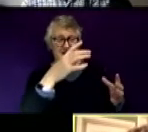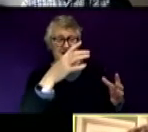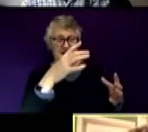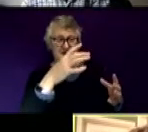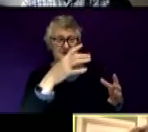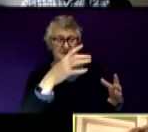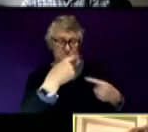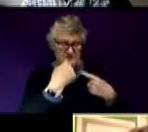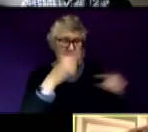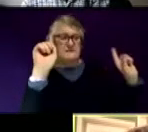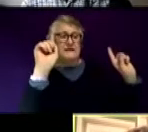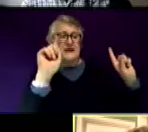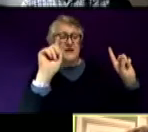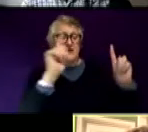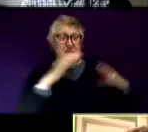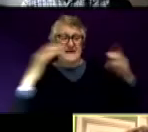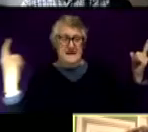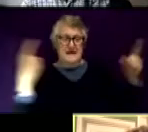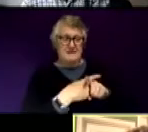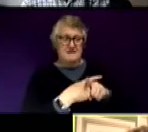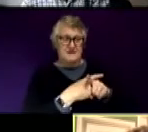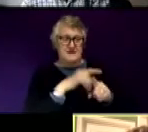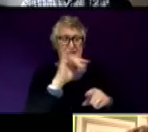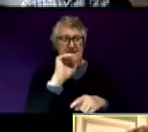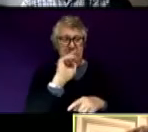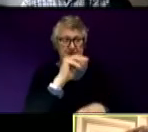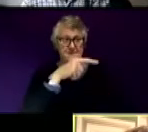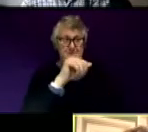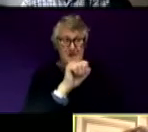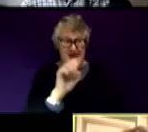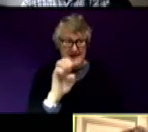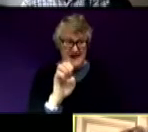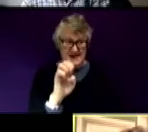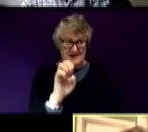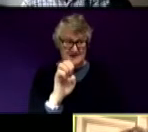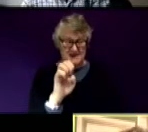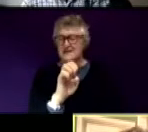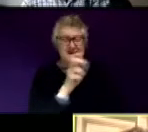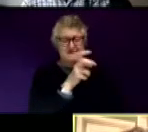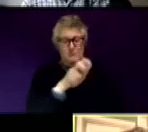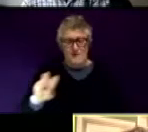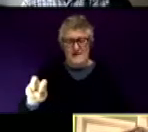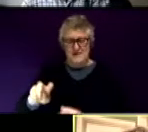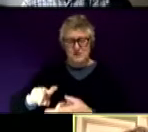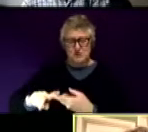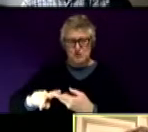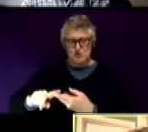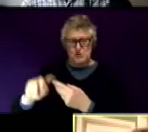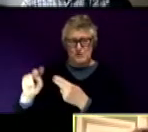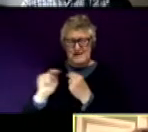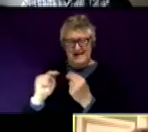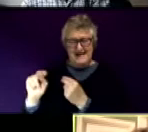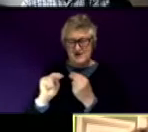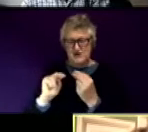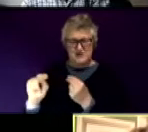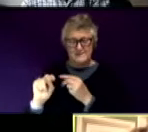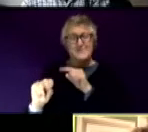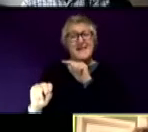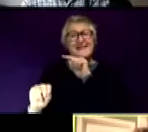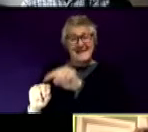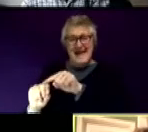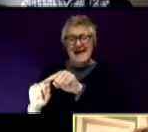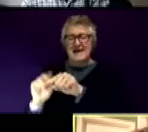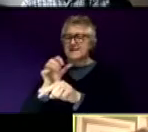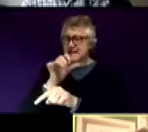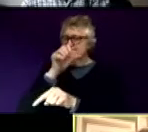of this year, we moved into mediation, which is a confidential process, and we're not allowed to open that up to the